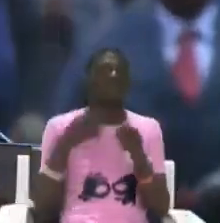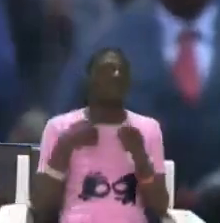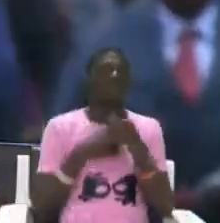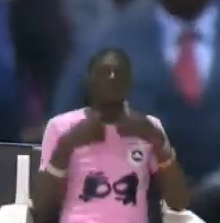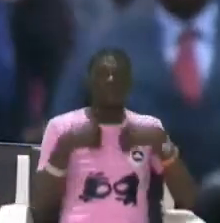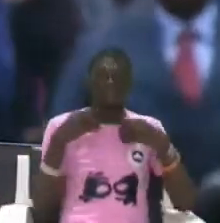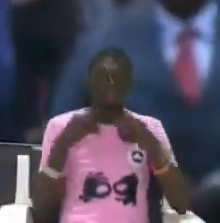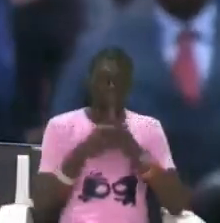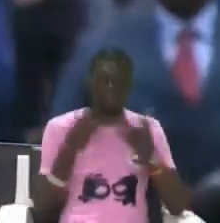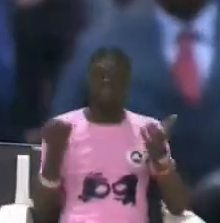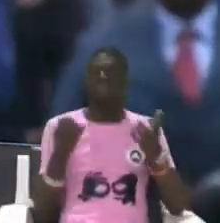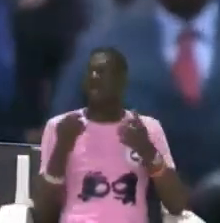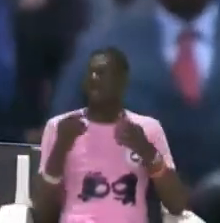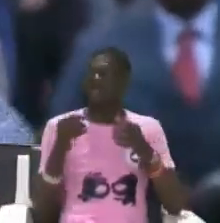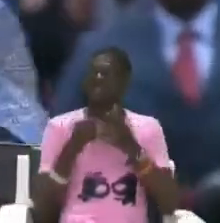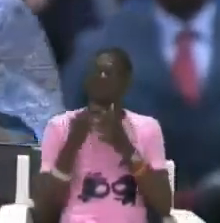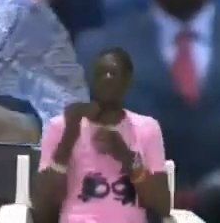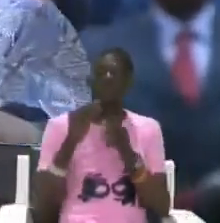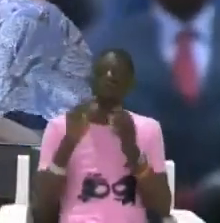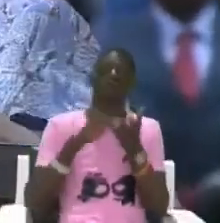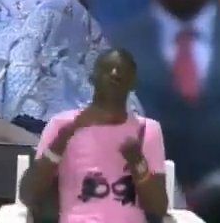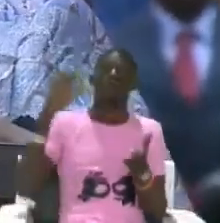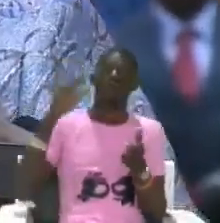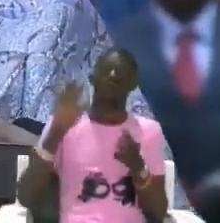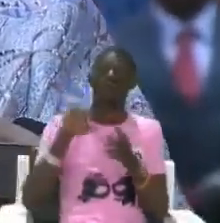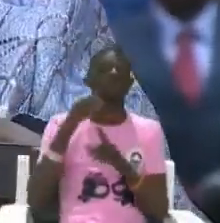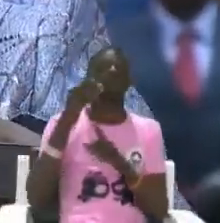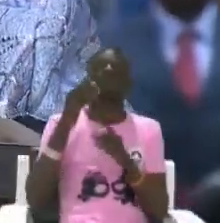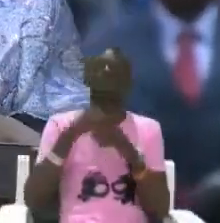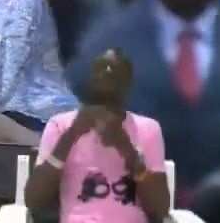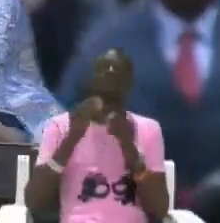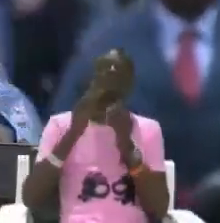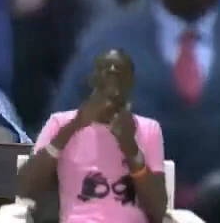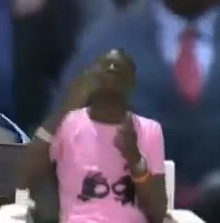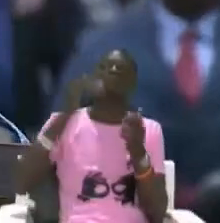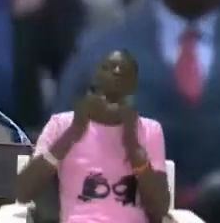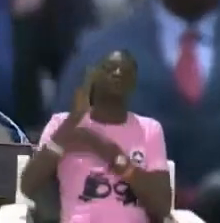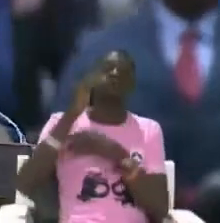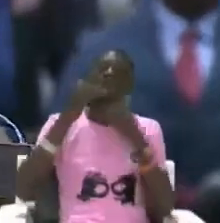the convention. And it was a glorious time in his presence. Oh,